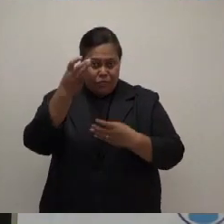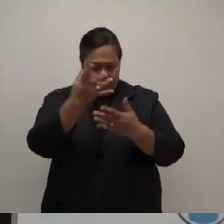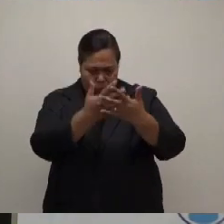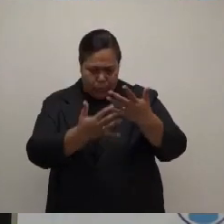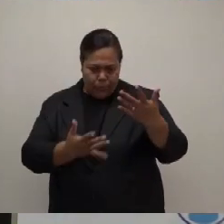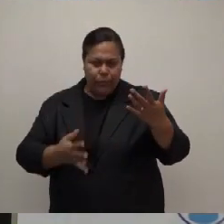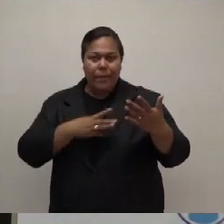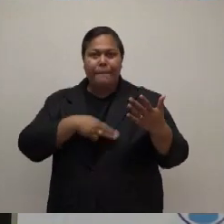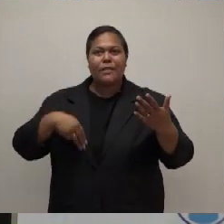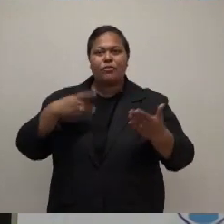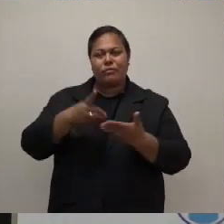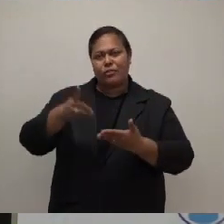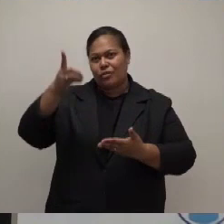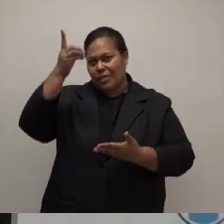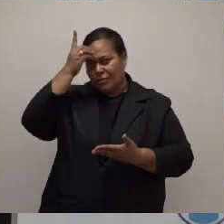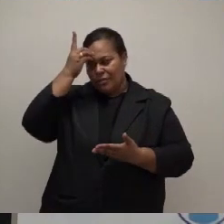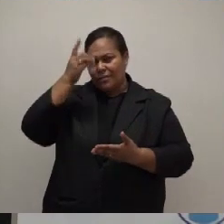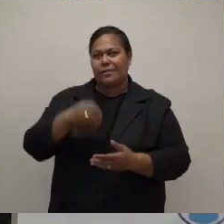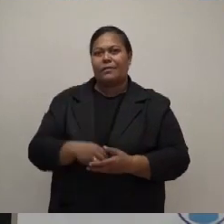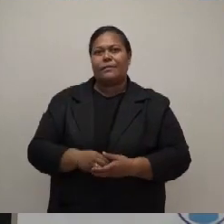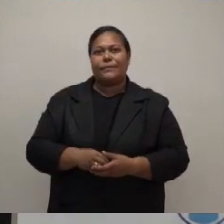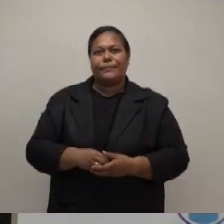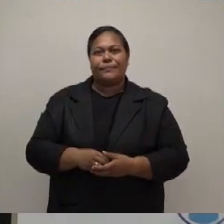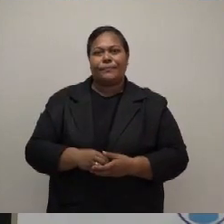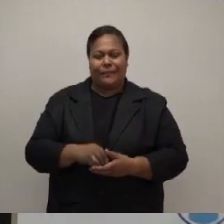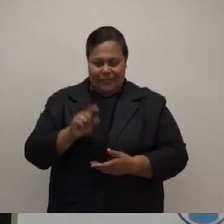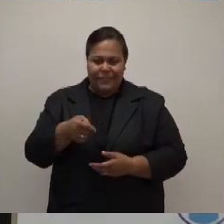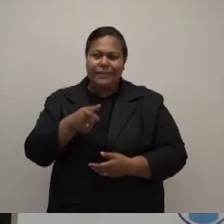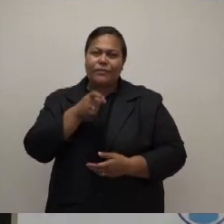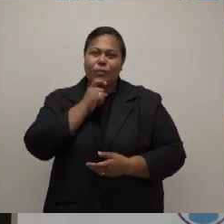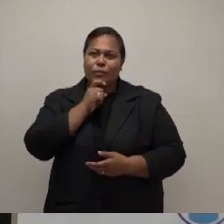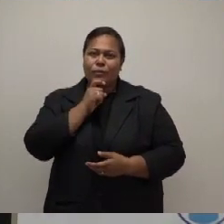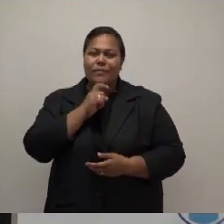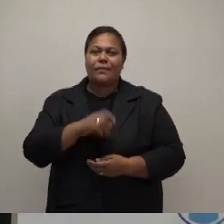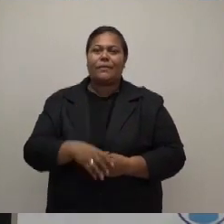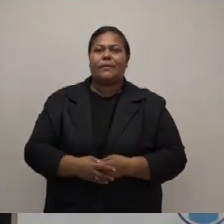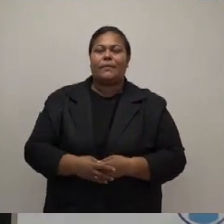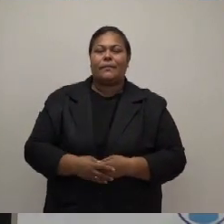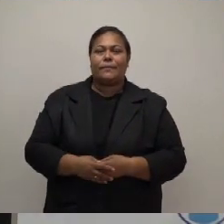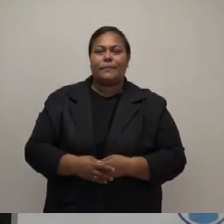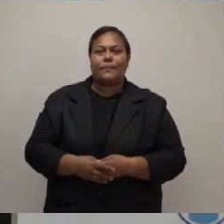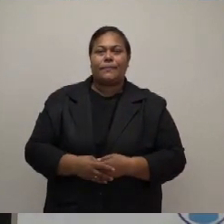of Education at the press briefing later on this afternoon.